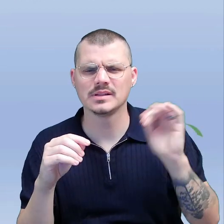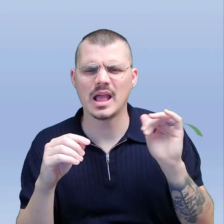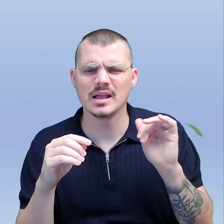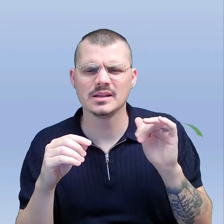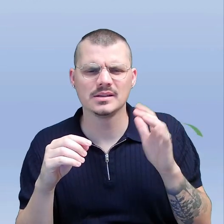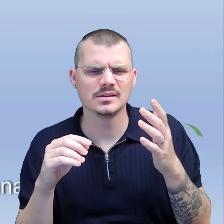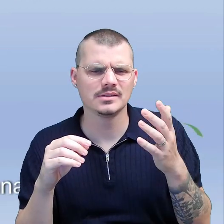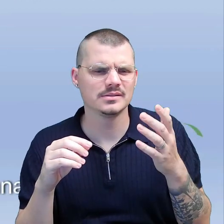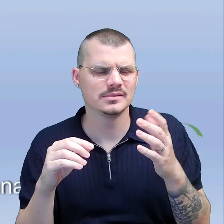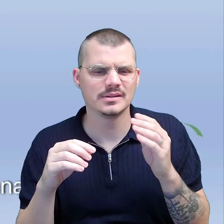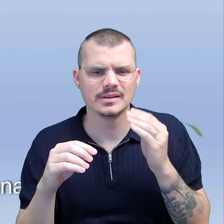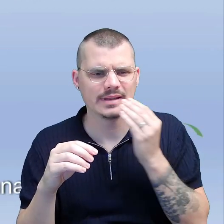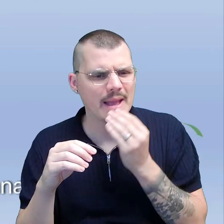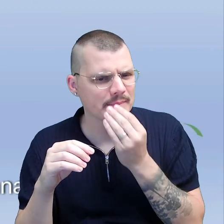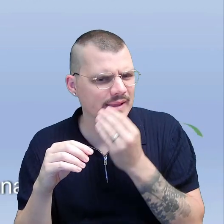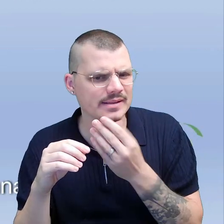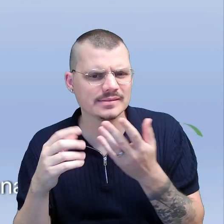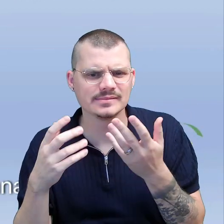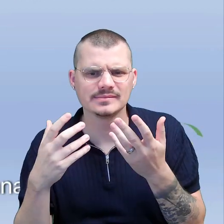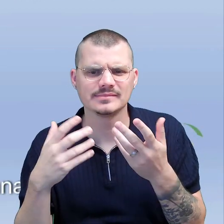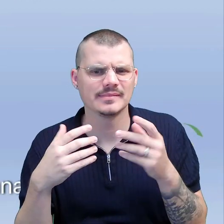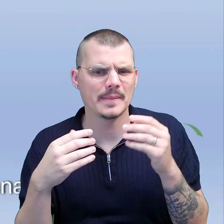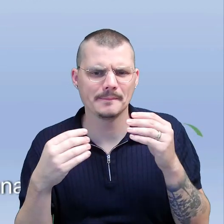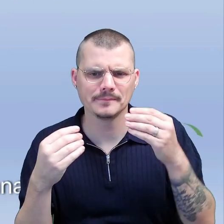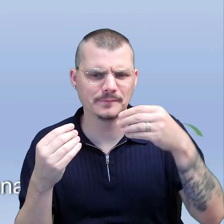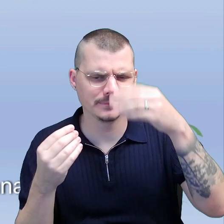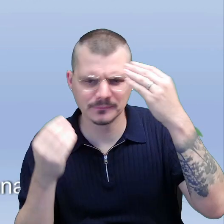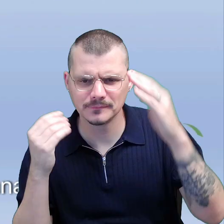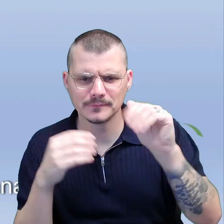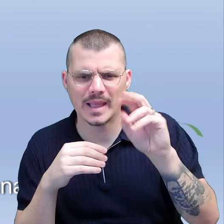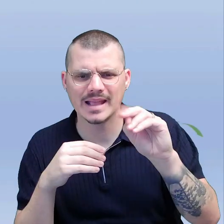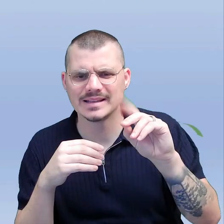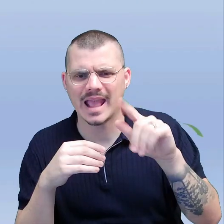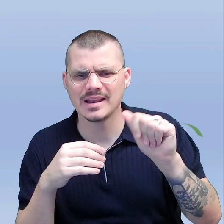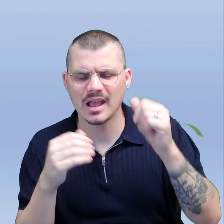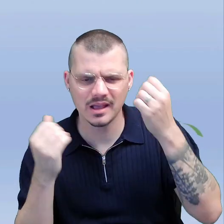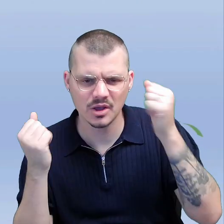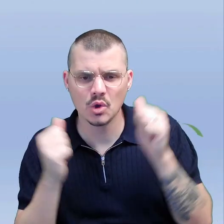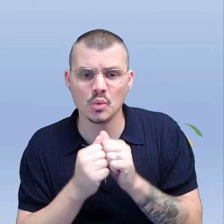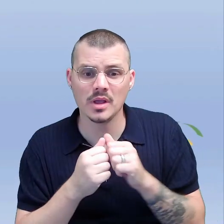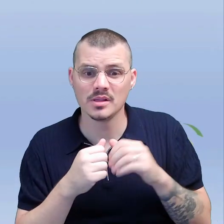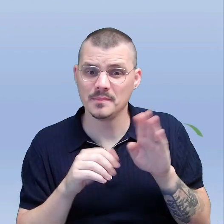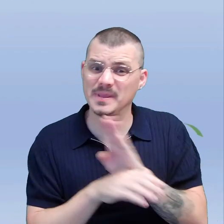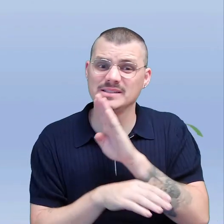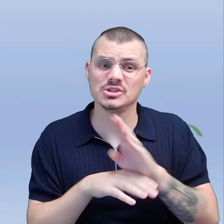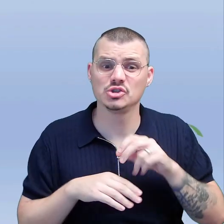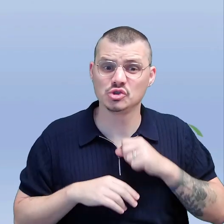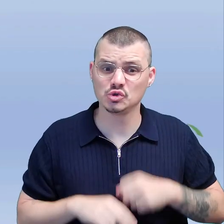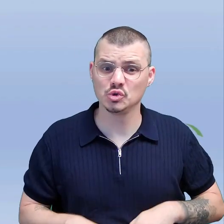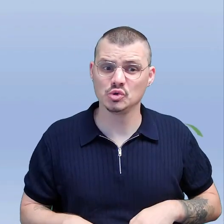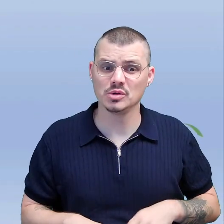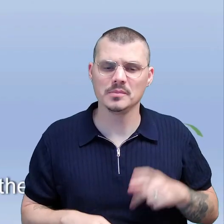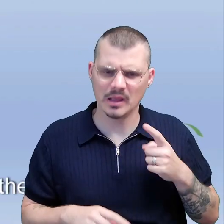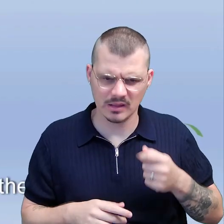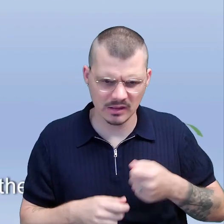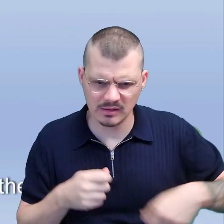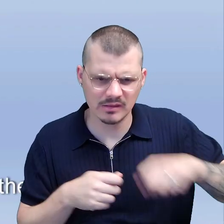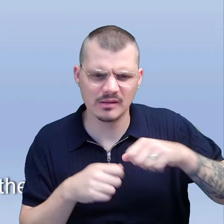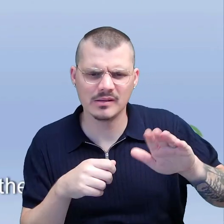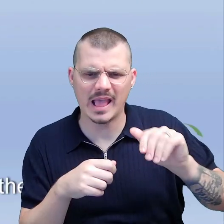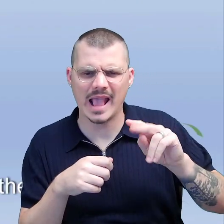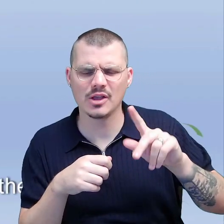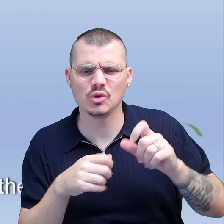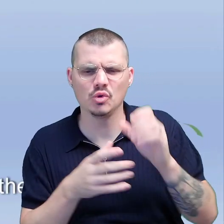wrappings like sanitary napkins or a ragged bandana with a business suit around